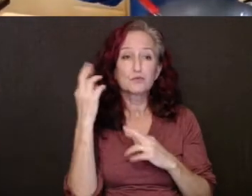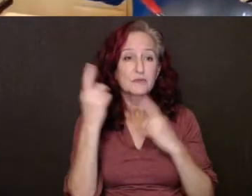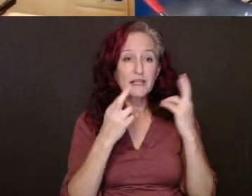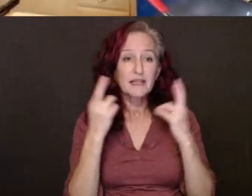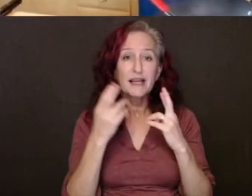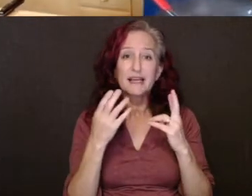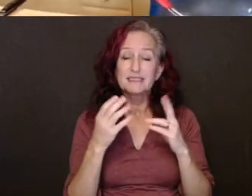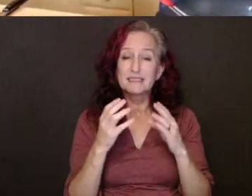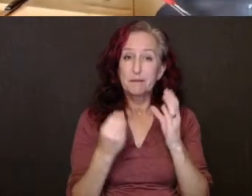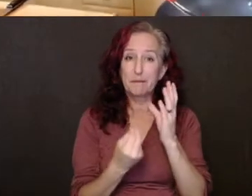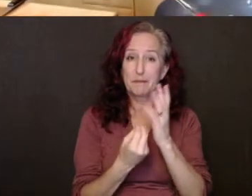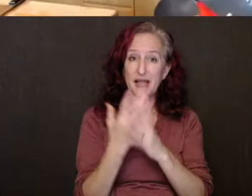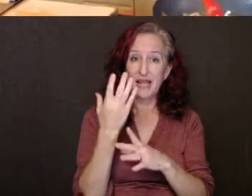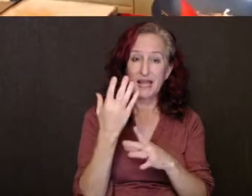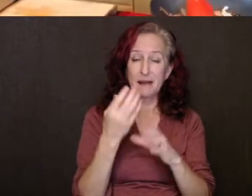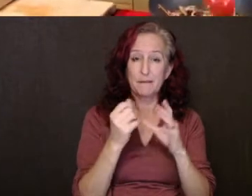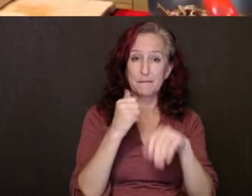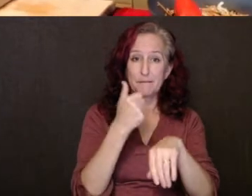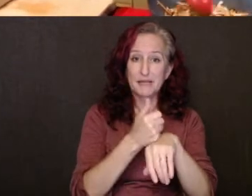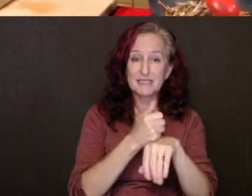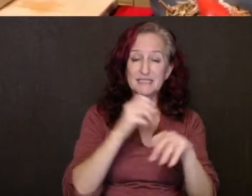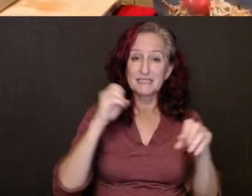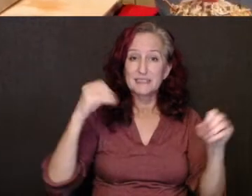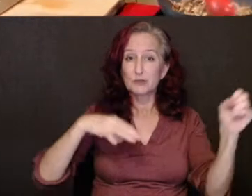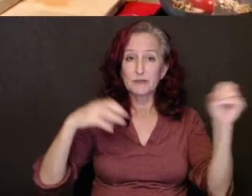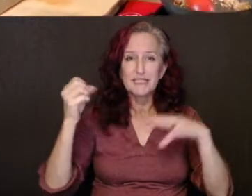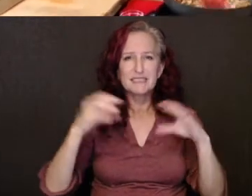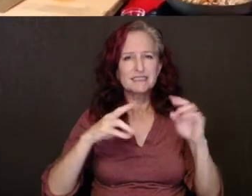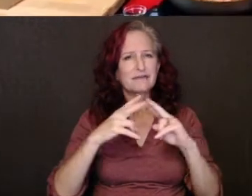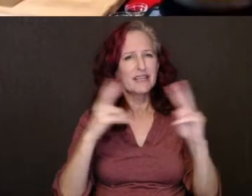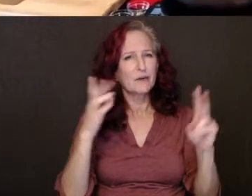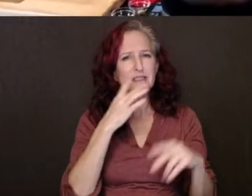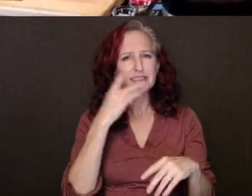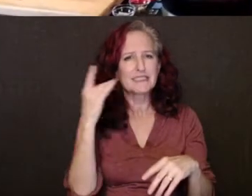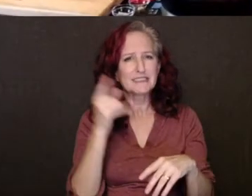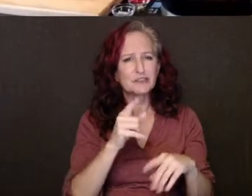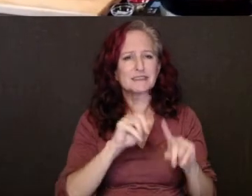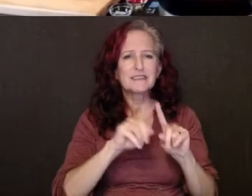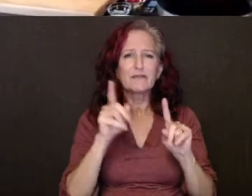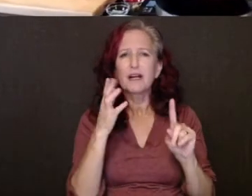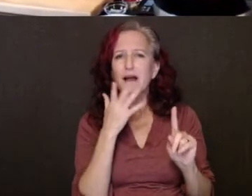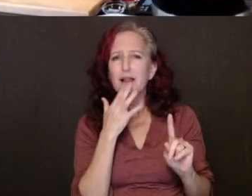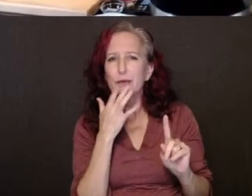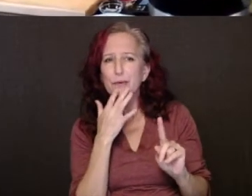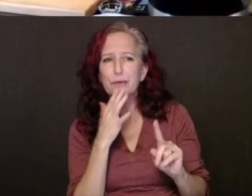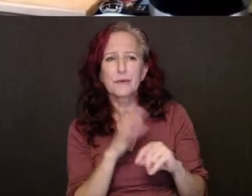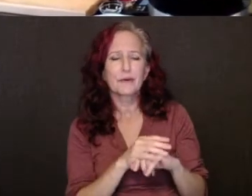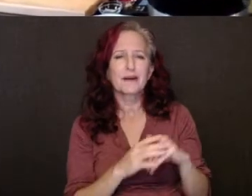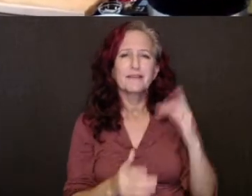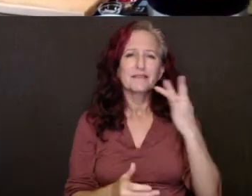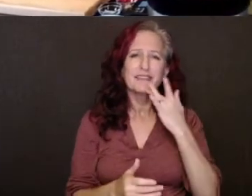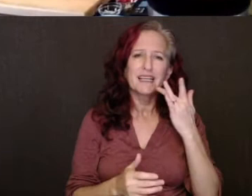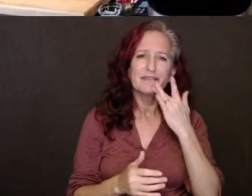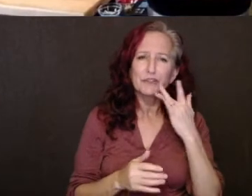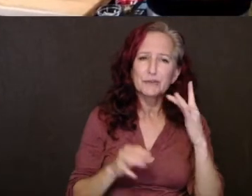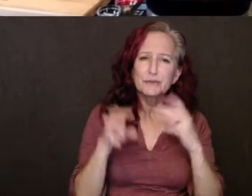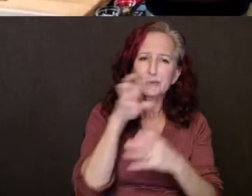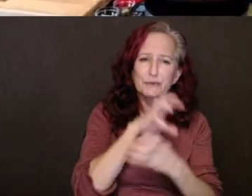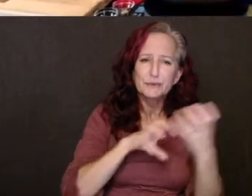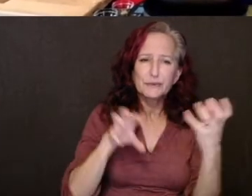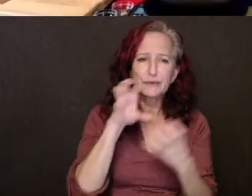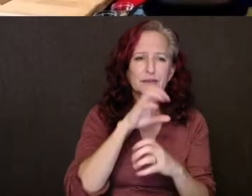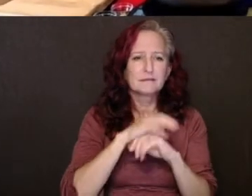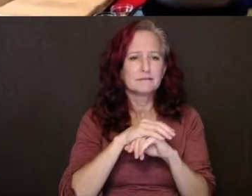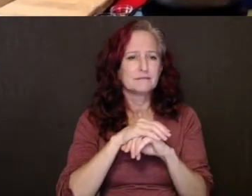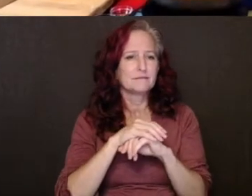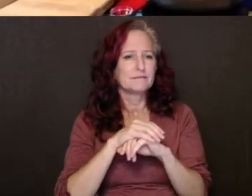sauce in most stores. So everything is vegetarian. And then I put some vegetarian stir-fry sauce right here. It's going to be